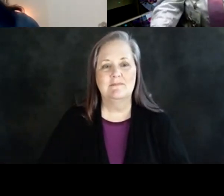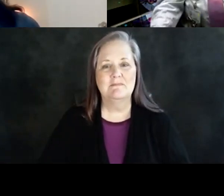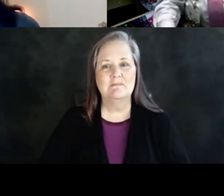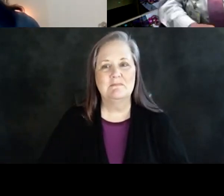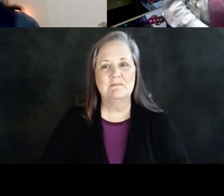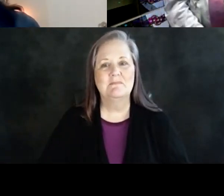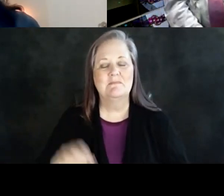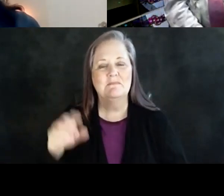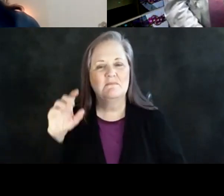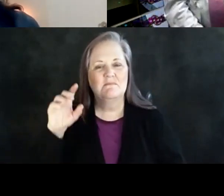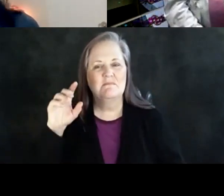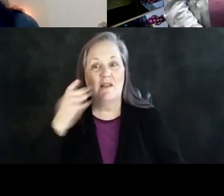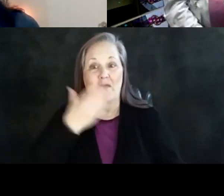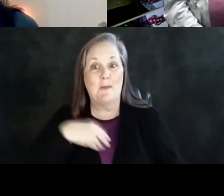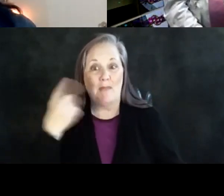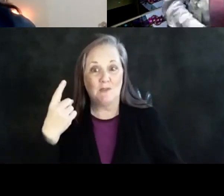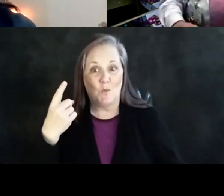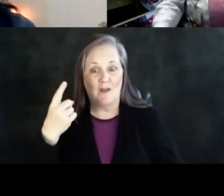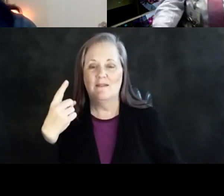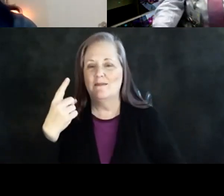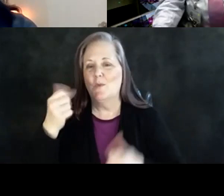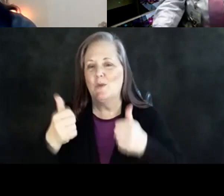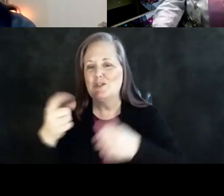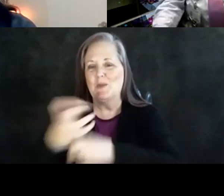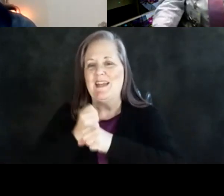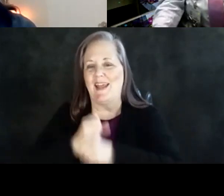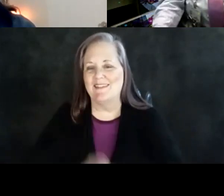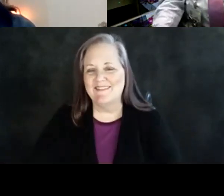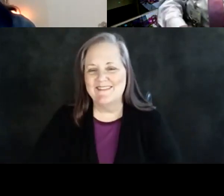I think the best one is the one you can get.